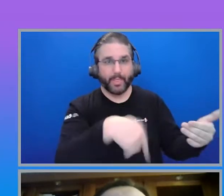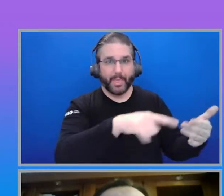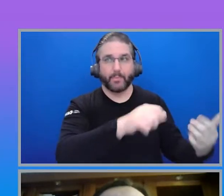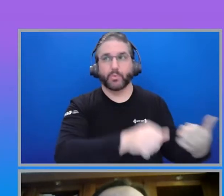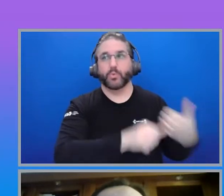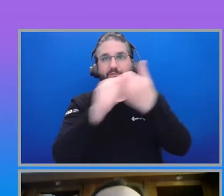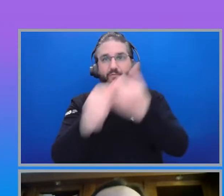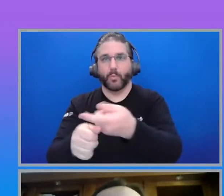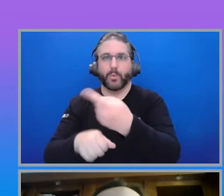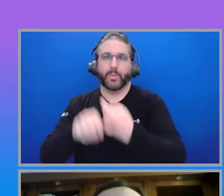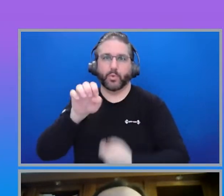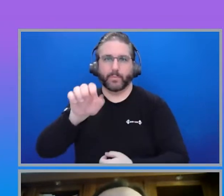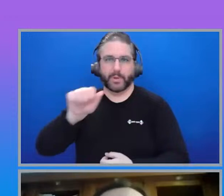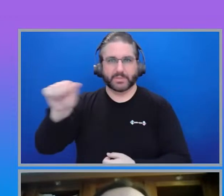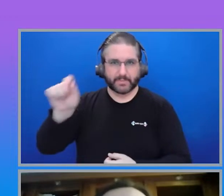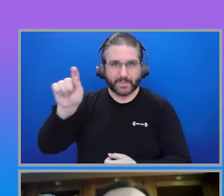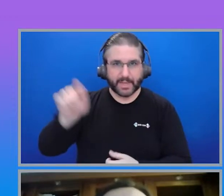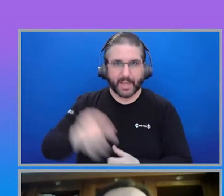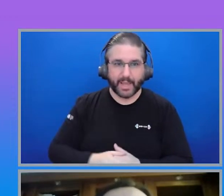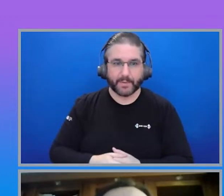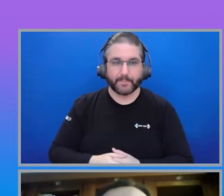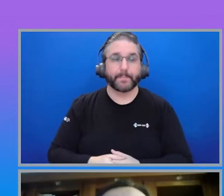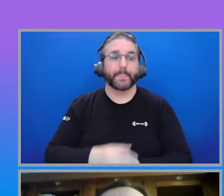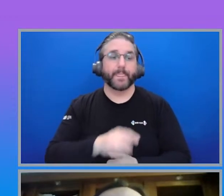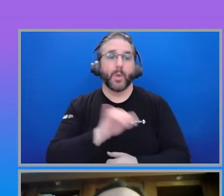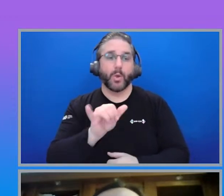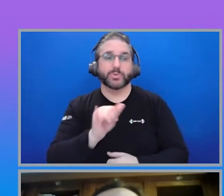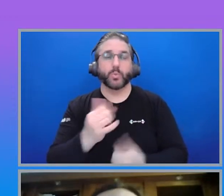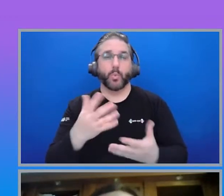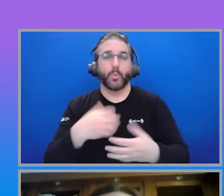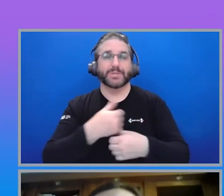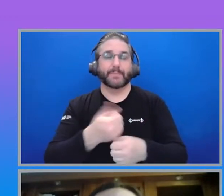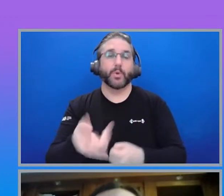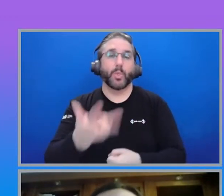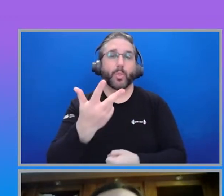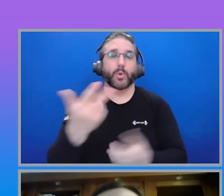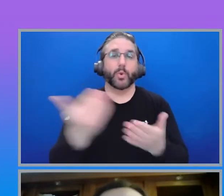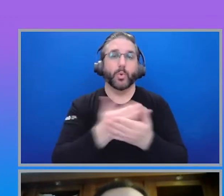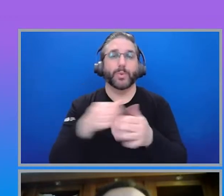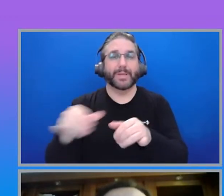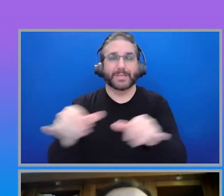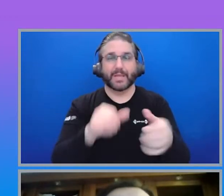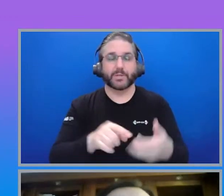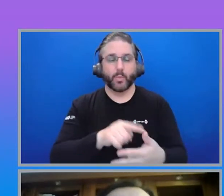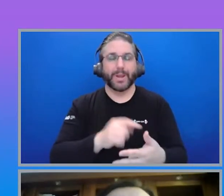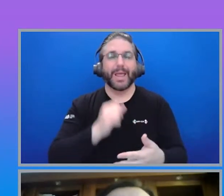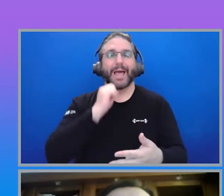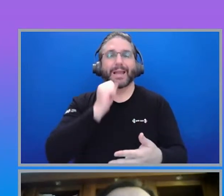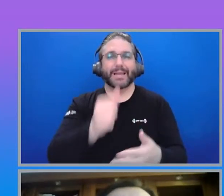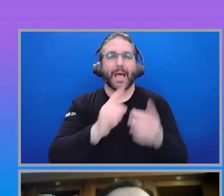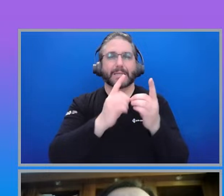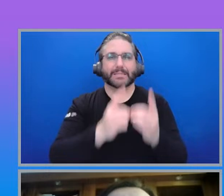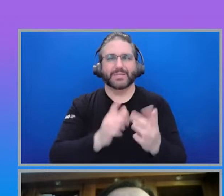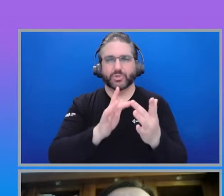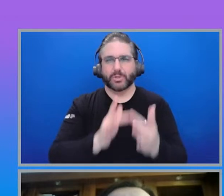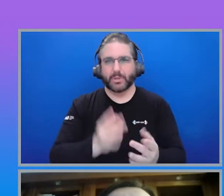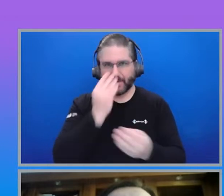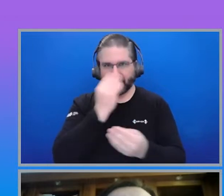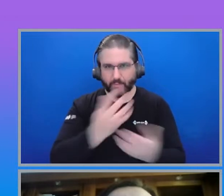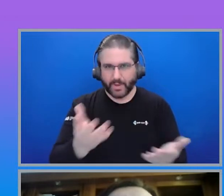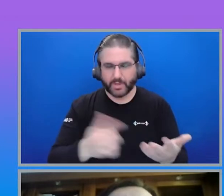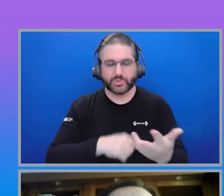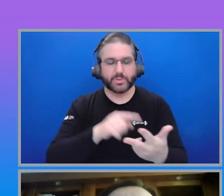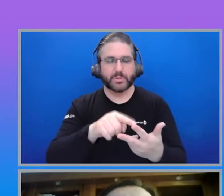And finally, to produce 3 new standards: one for non-digital information, how is it to be accessible; one